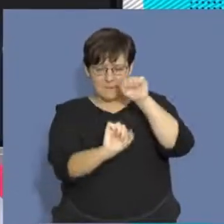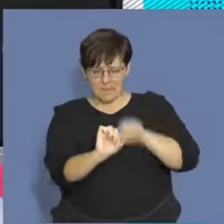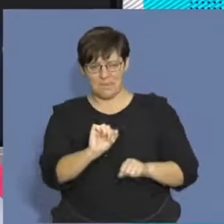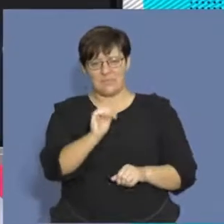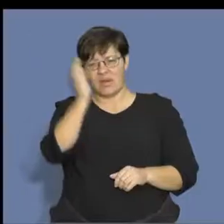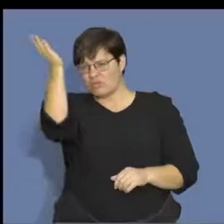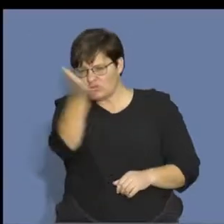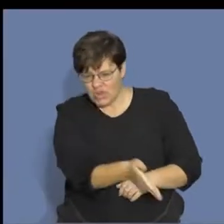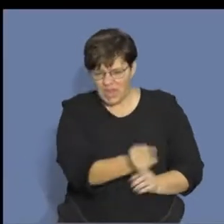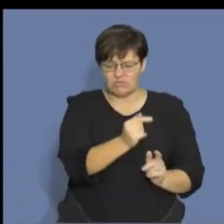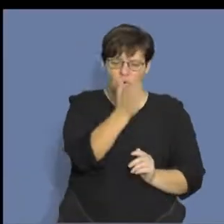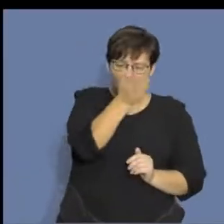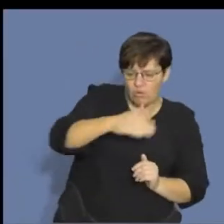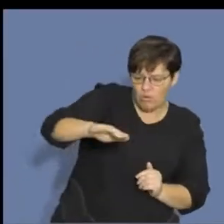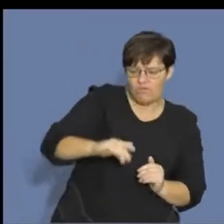And